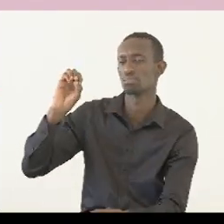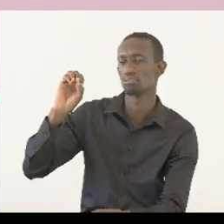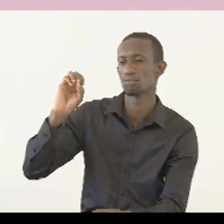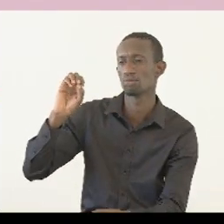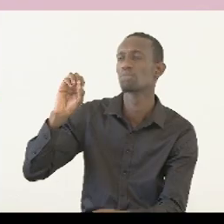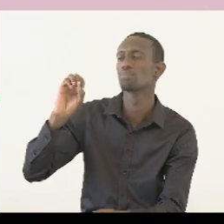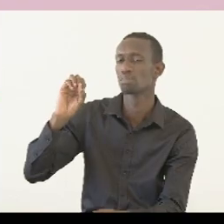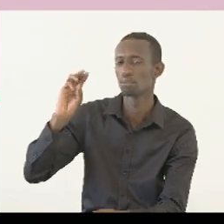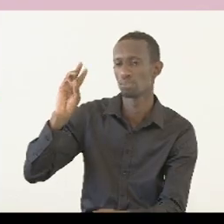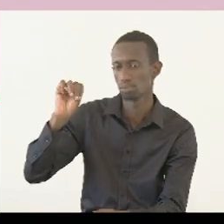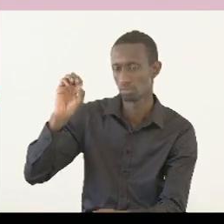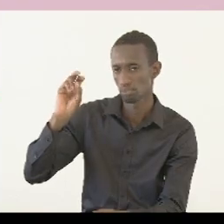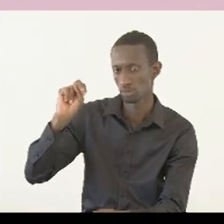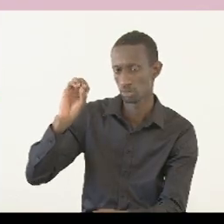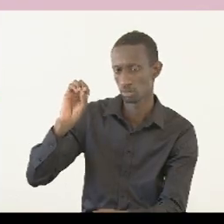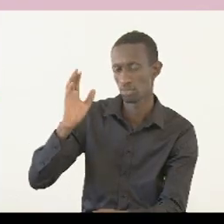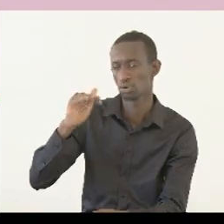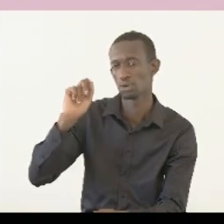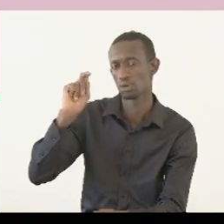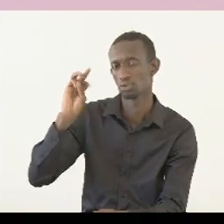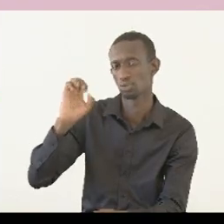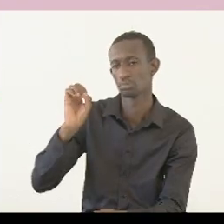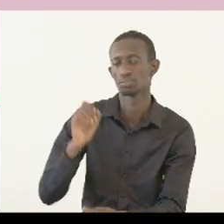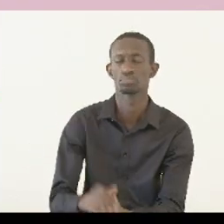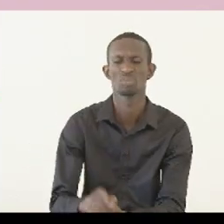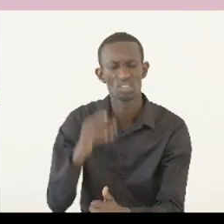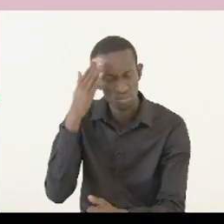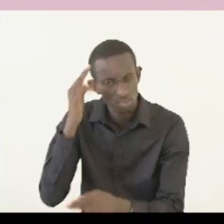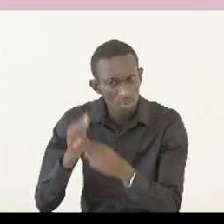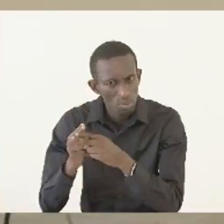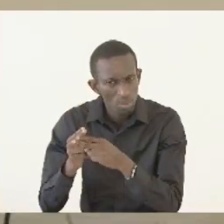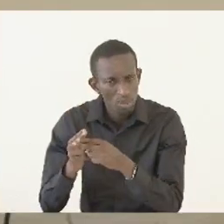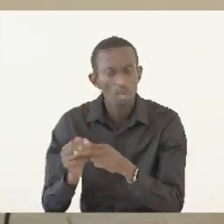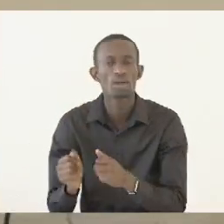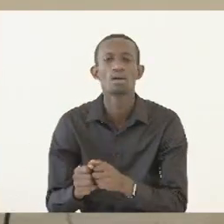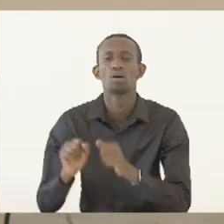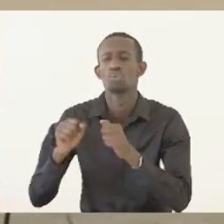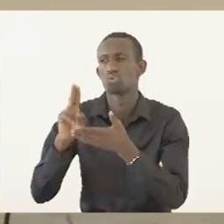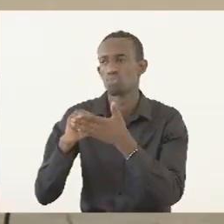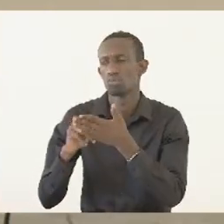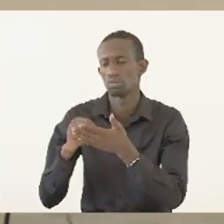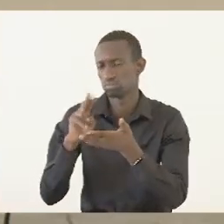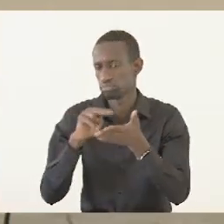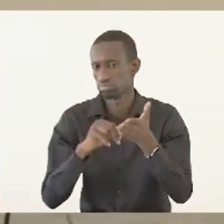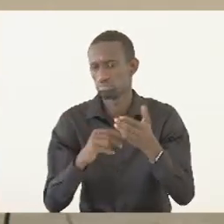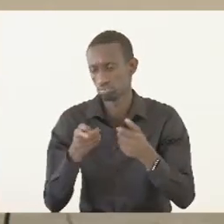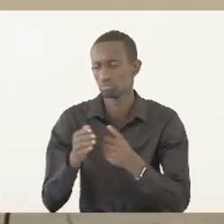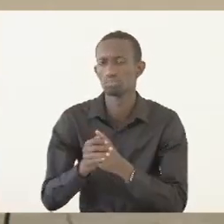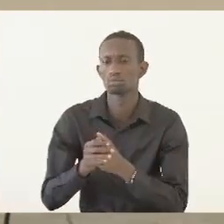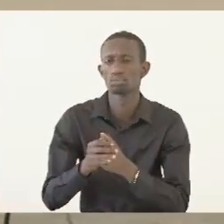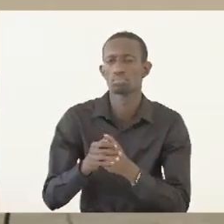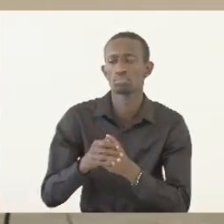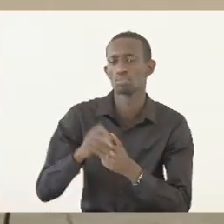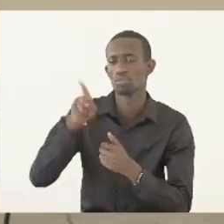monoatomic ion. And what will be the name? You know the name of that particle. You can read it from the periodic table when it is